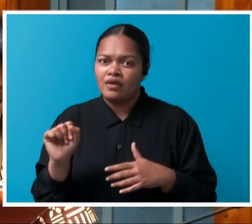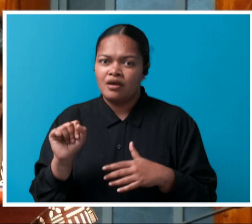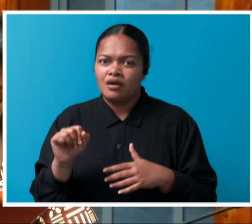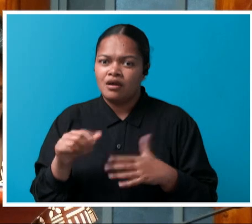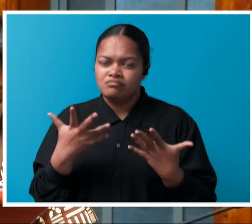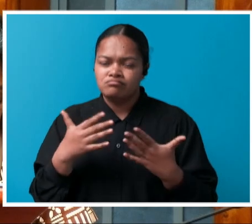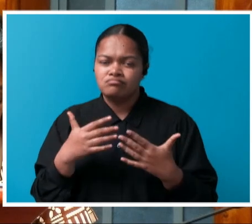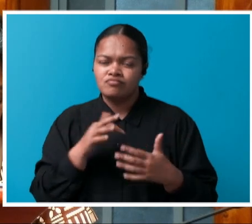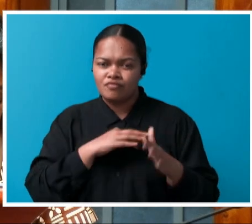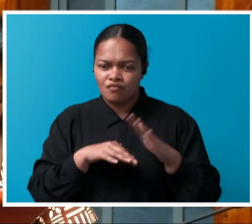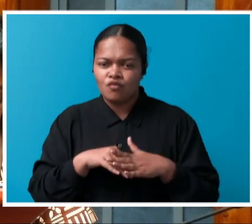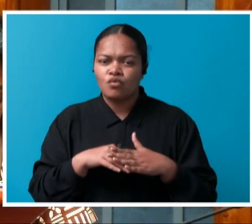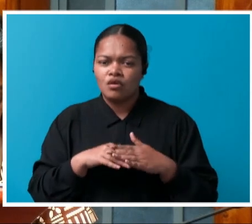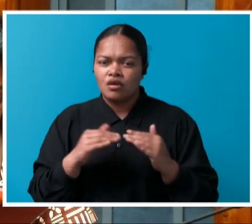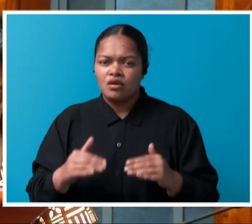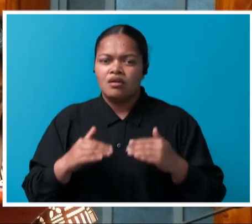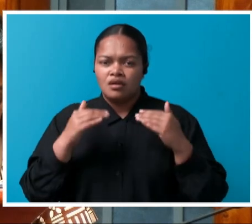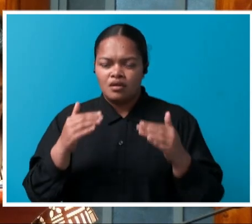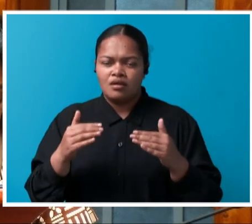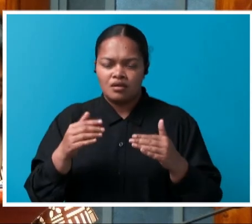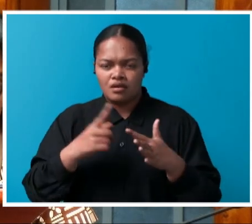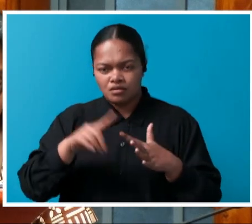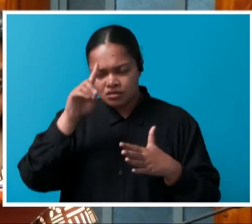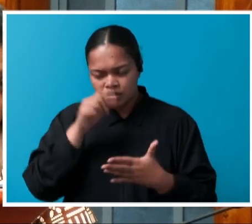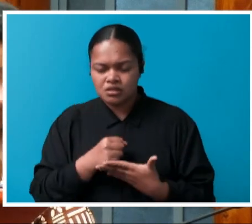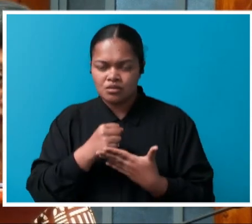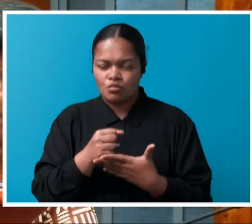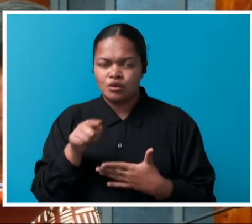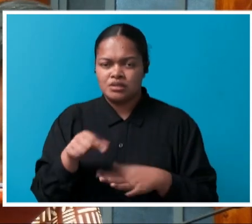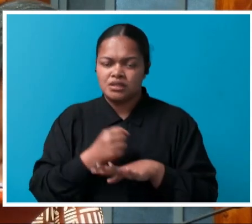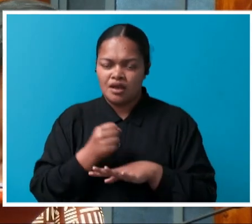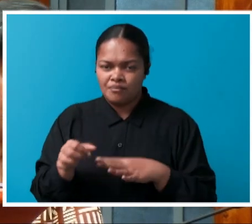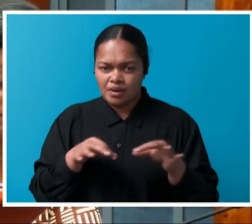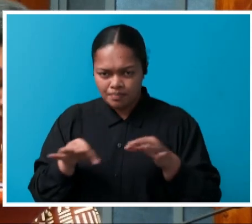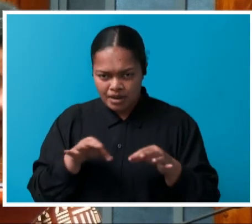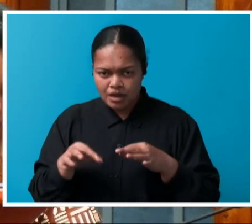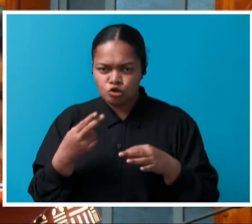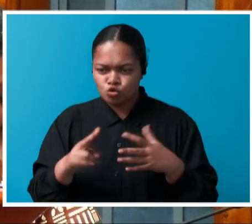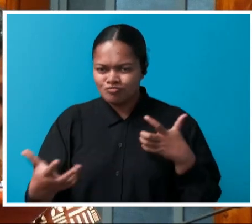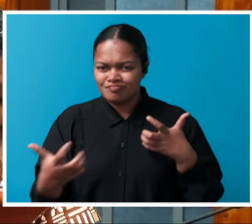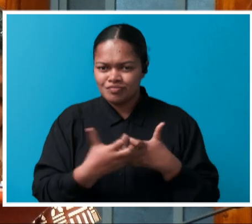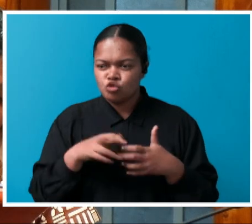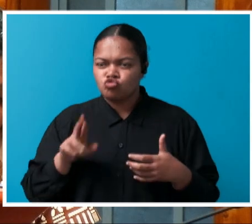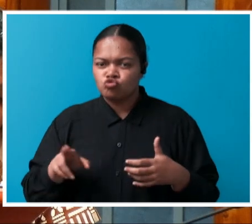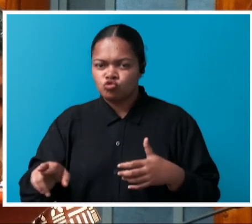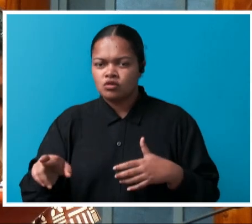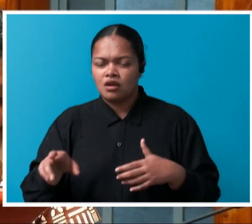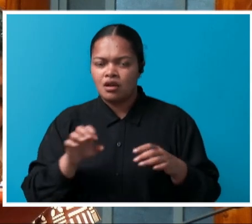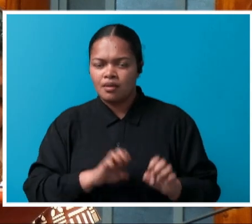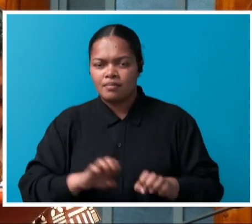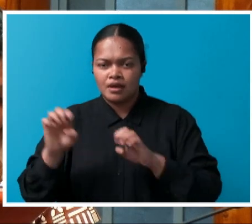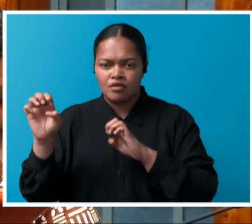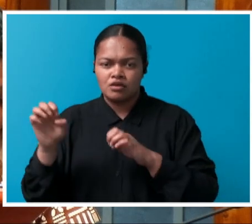extend the secondary school education as they support this government's plan to mitigate the rural to urban migration